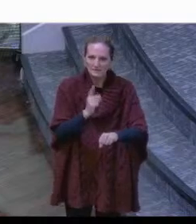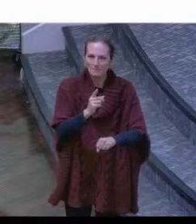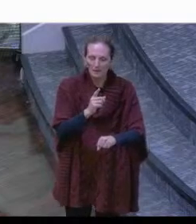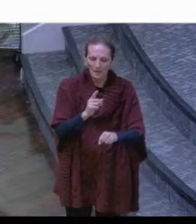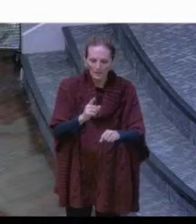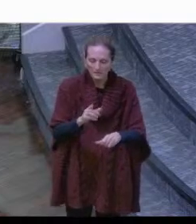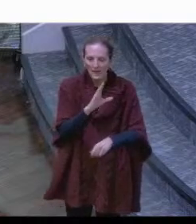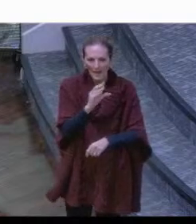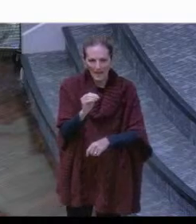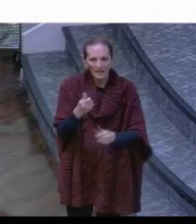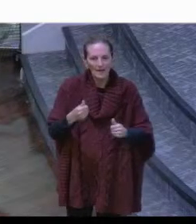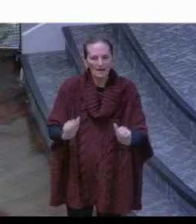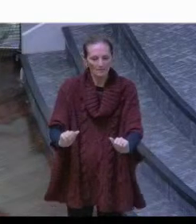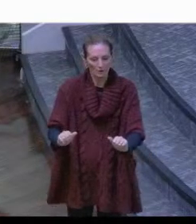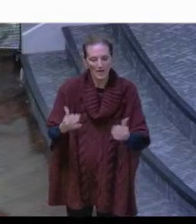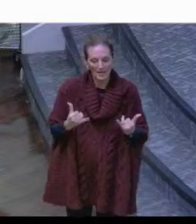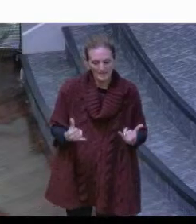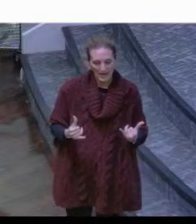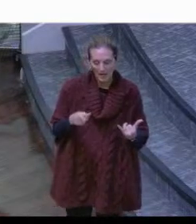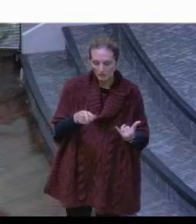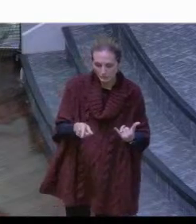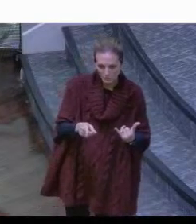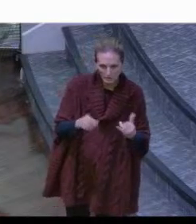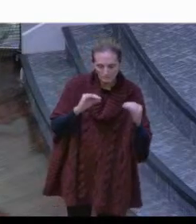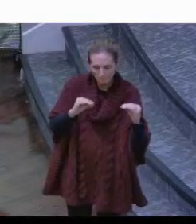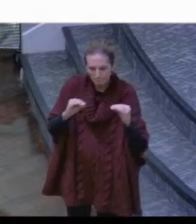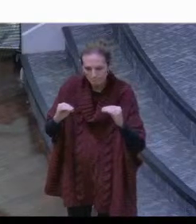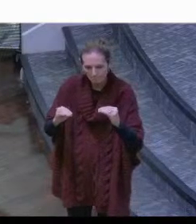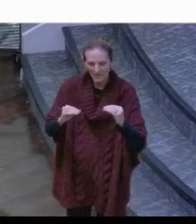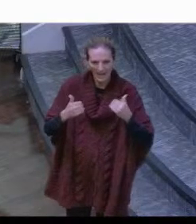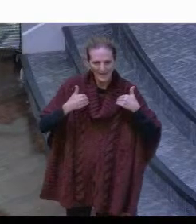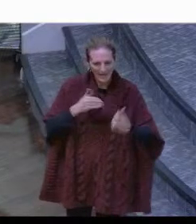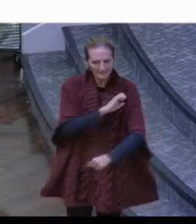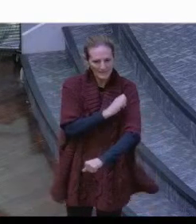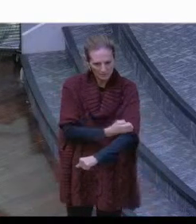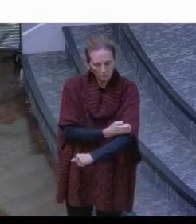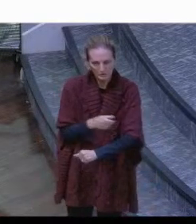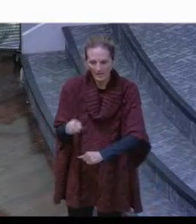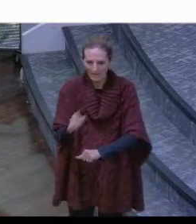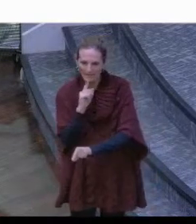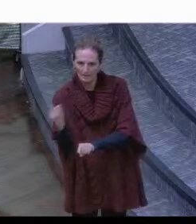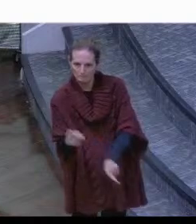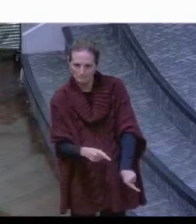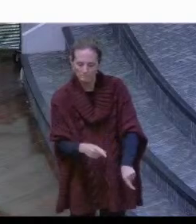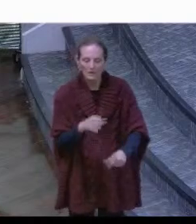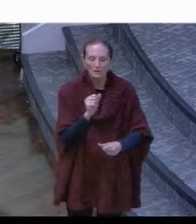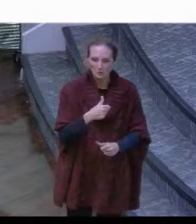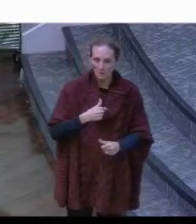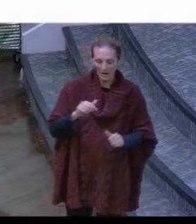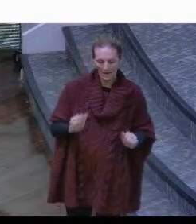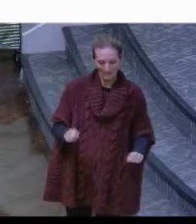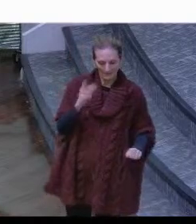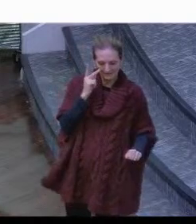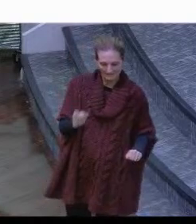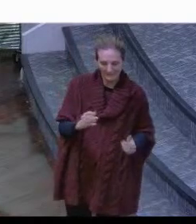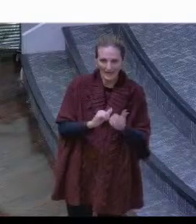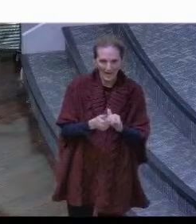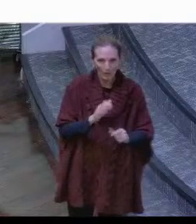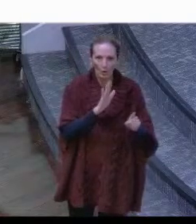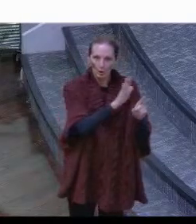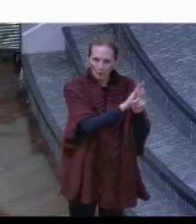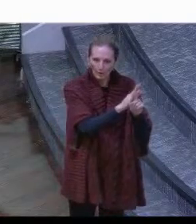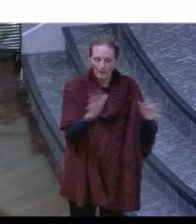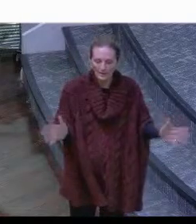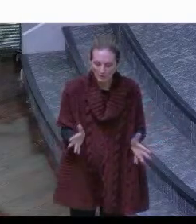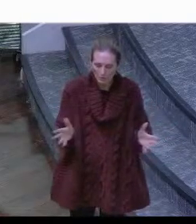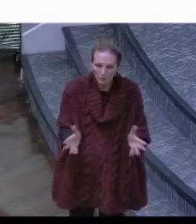develops relationships with the students, and they respond to the energy she brings to her role. I can clearly see how her encouragement, support, and recognition